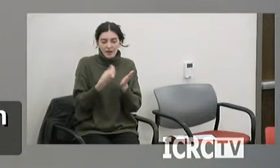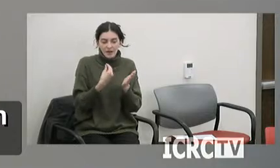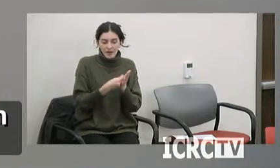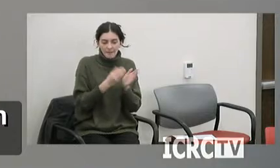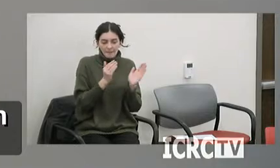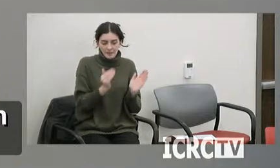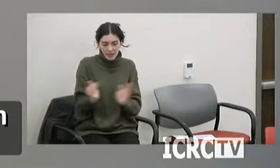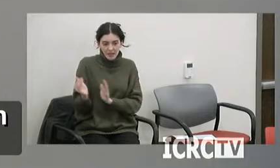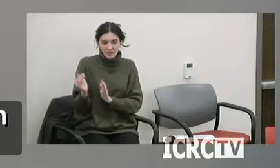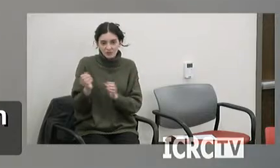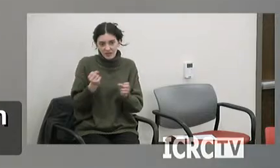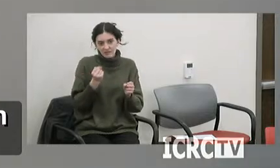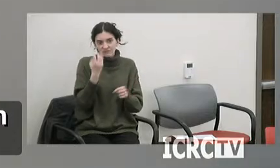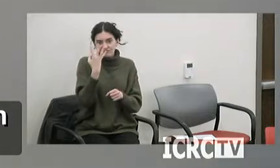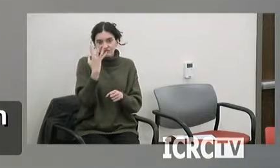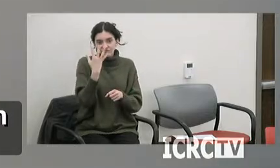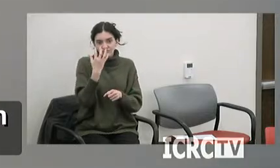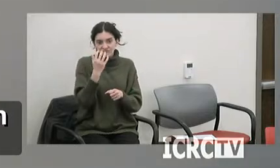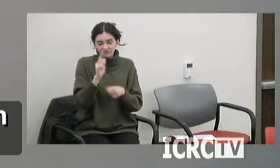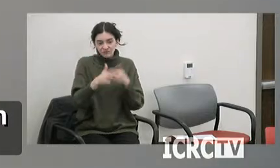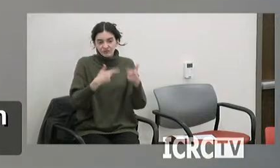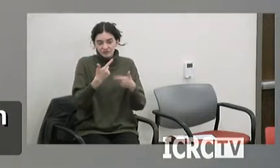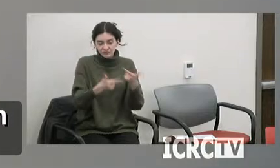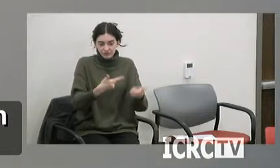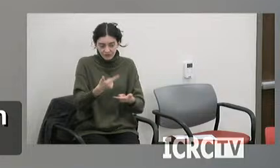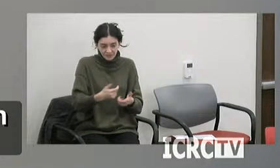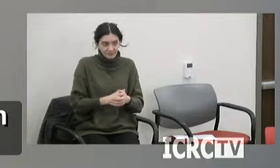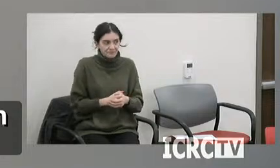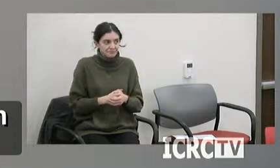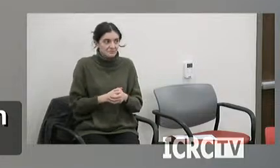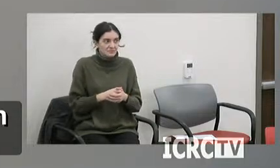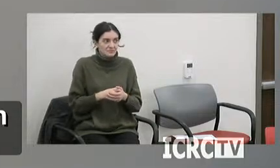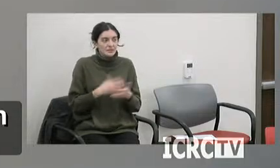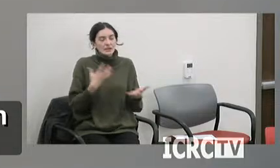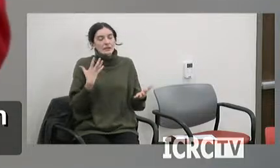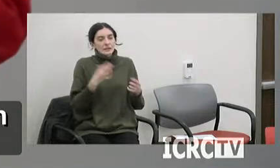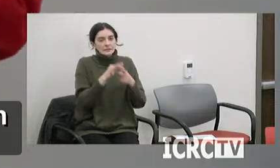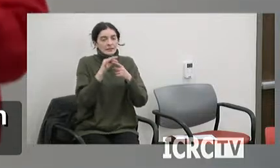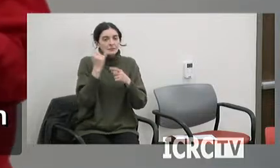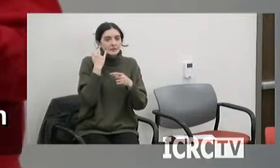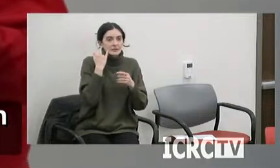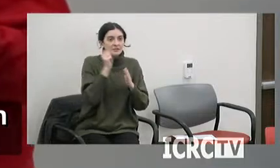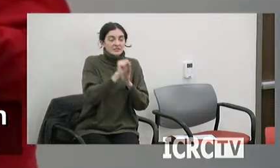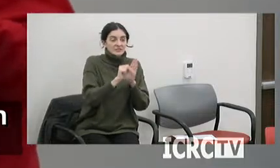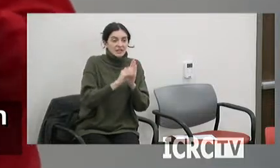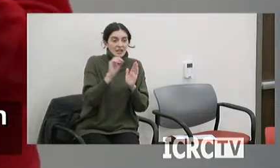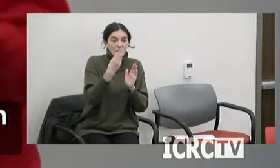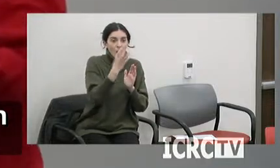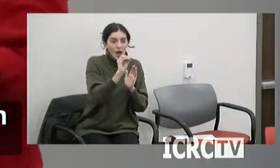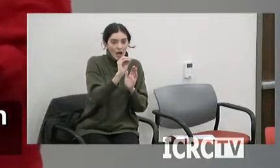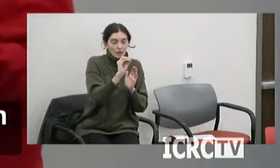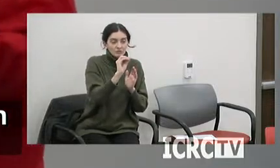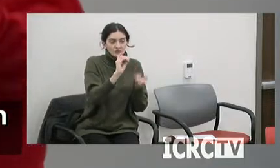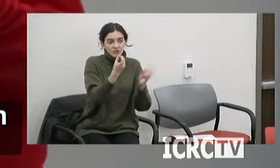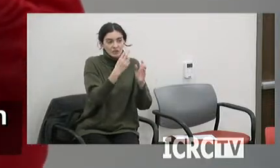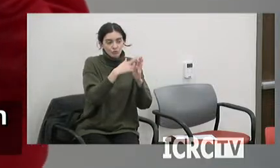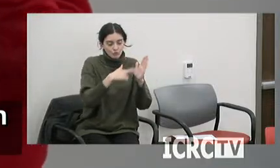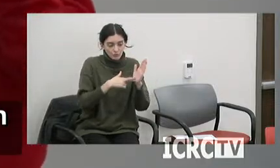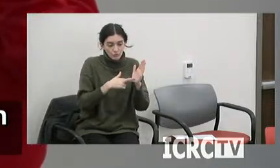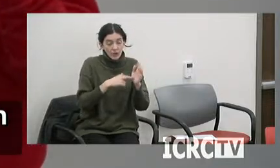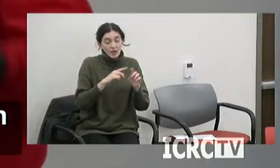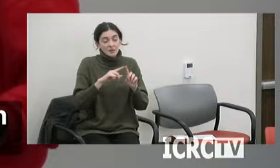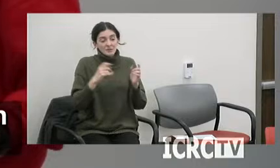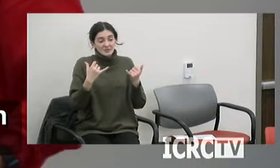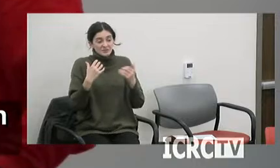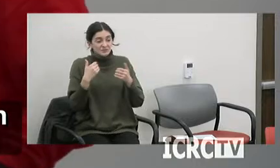5-year cycle, unless the state of Ohio makes a change to the standards, which actually are the curriculum, and the things that we buy are the resources